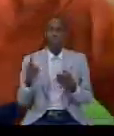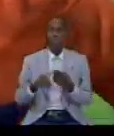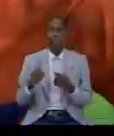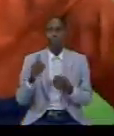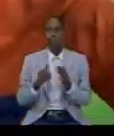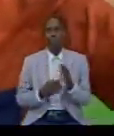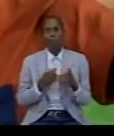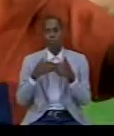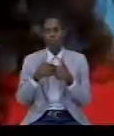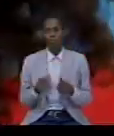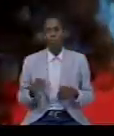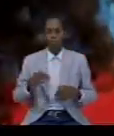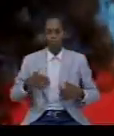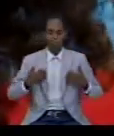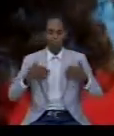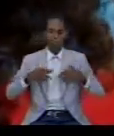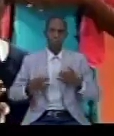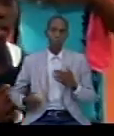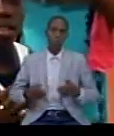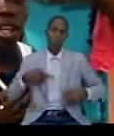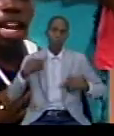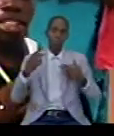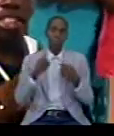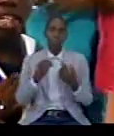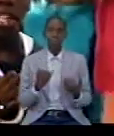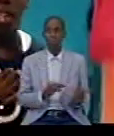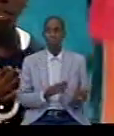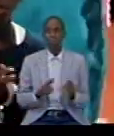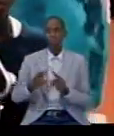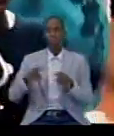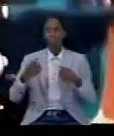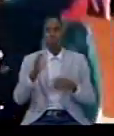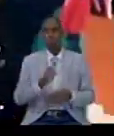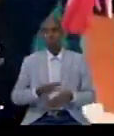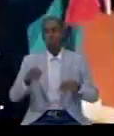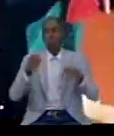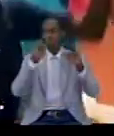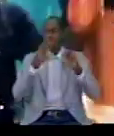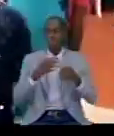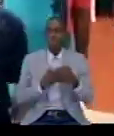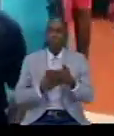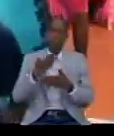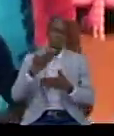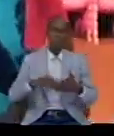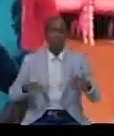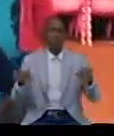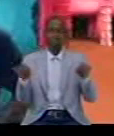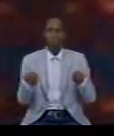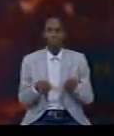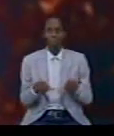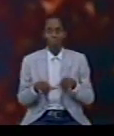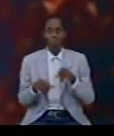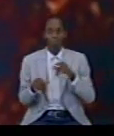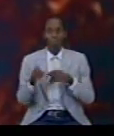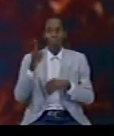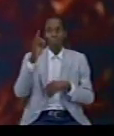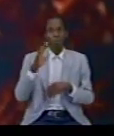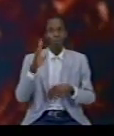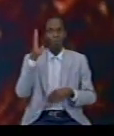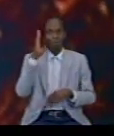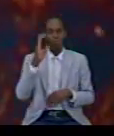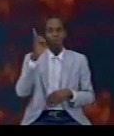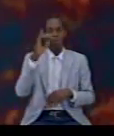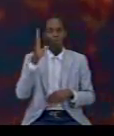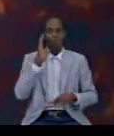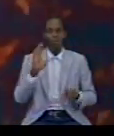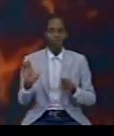lost. Youths revived and good to go. And children blessed beyond measure. Bill, Lucian